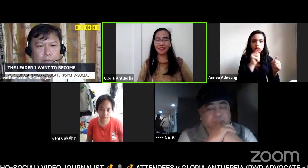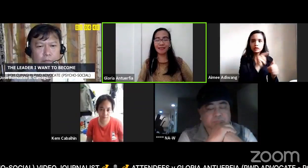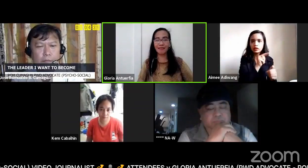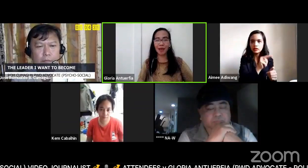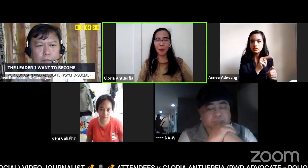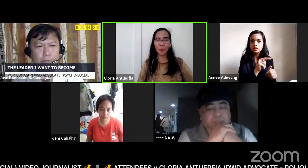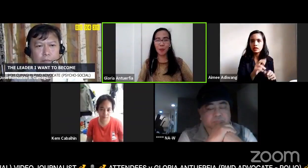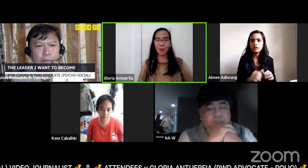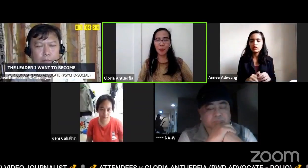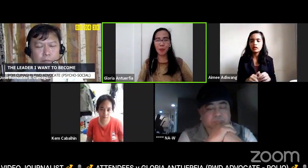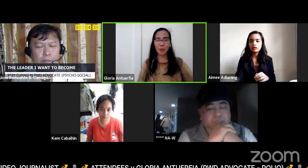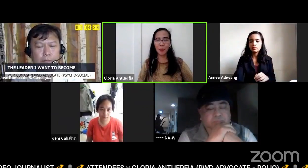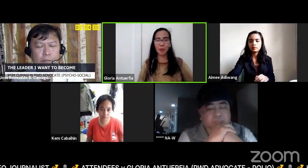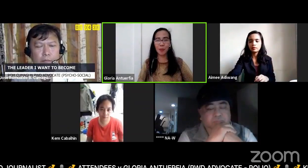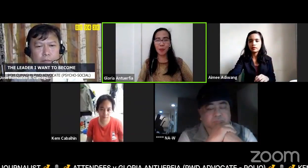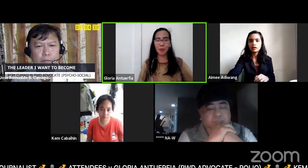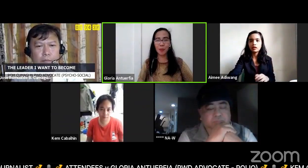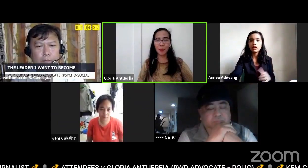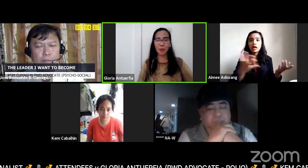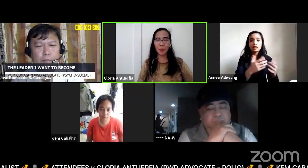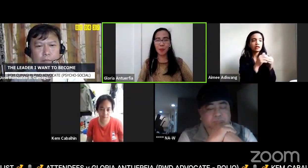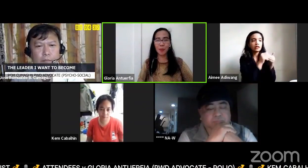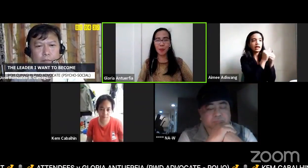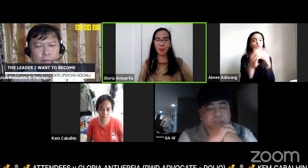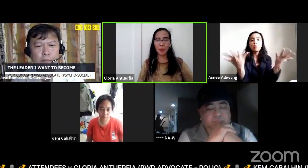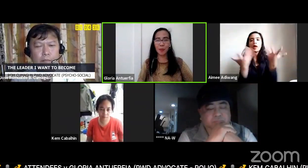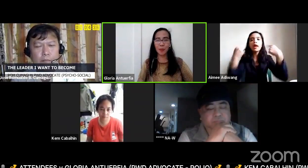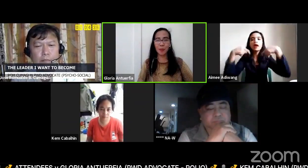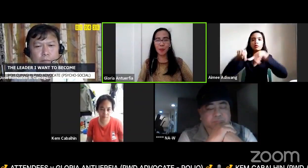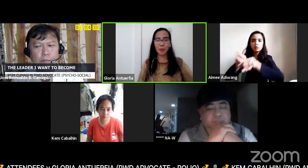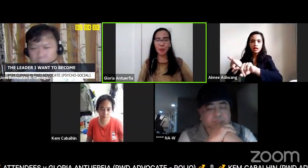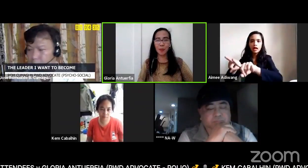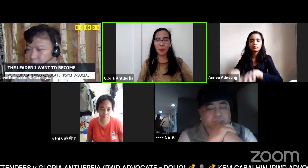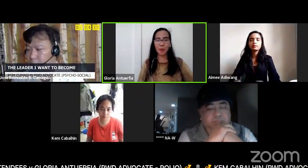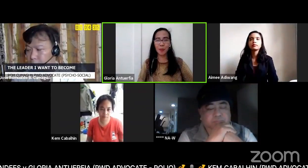by directing them where to go, and